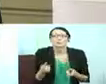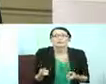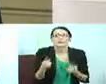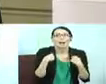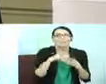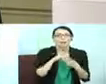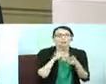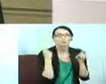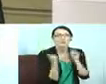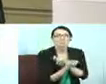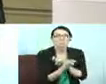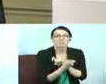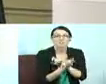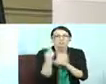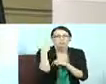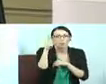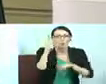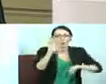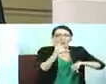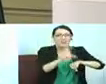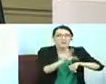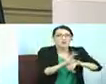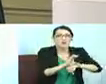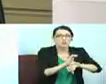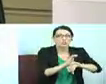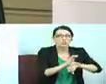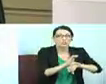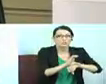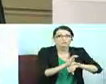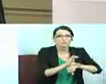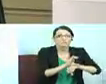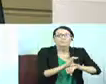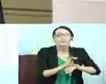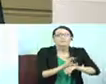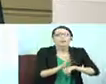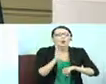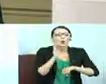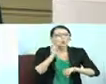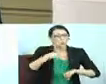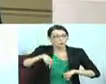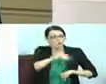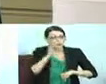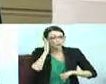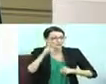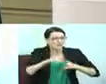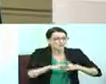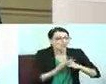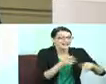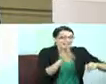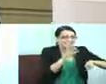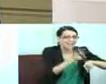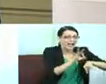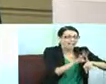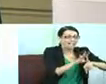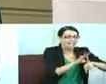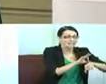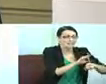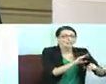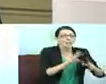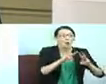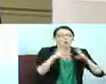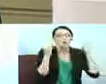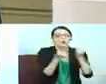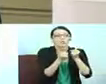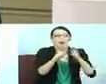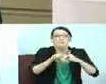as a church. And so we're going to start at 9, we'll gather, and the workshop will actually start